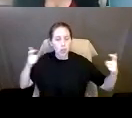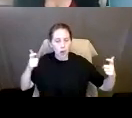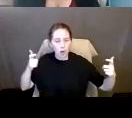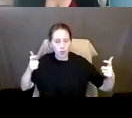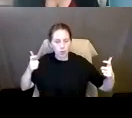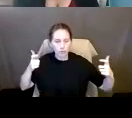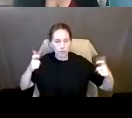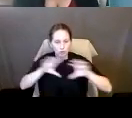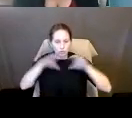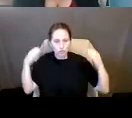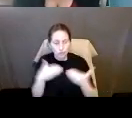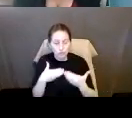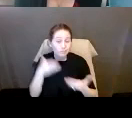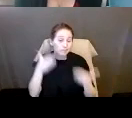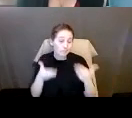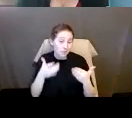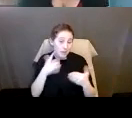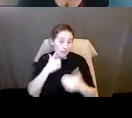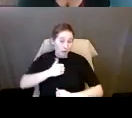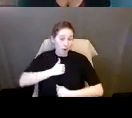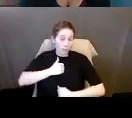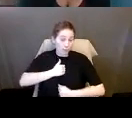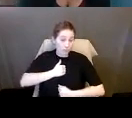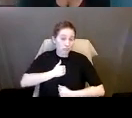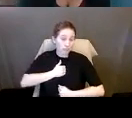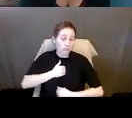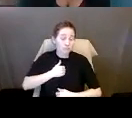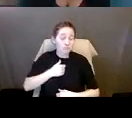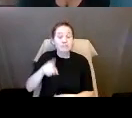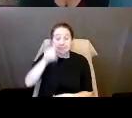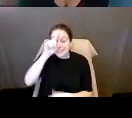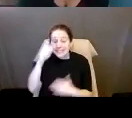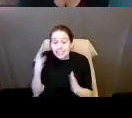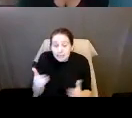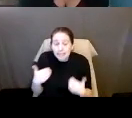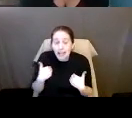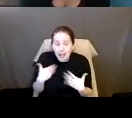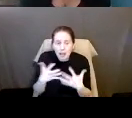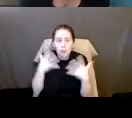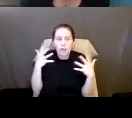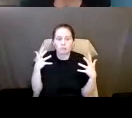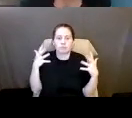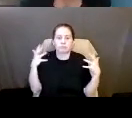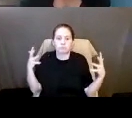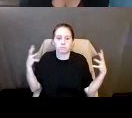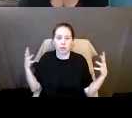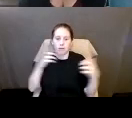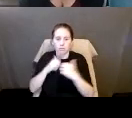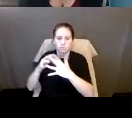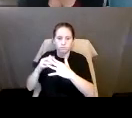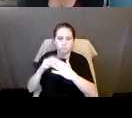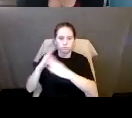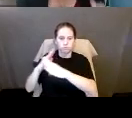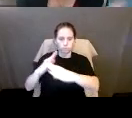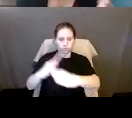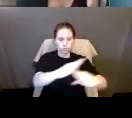group and possibly even an army. And the Egyptians had lots and lots of fortresses,